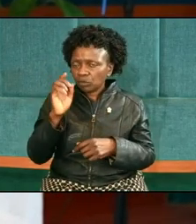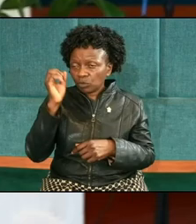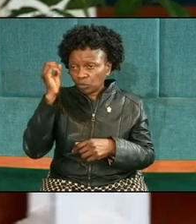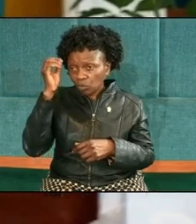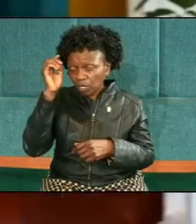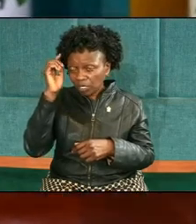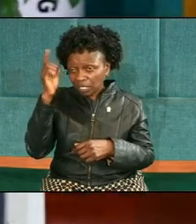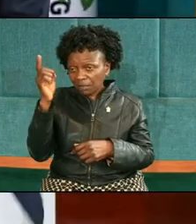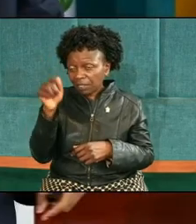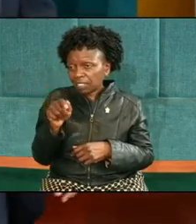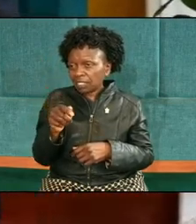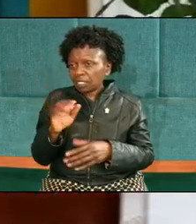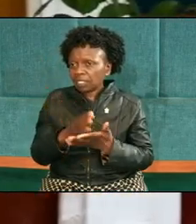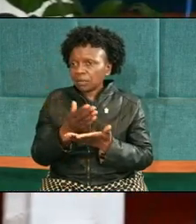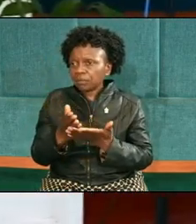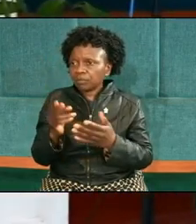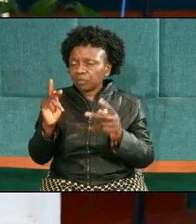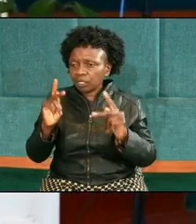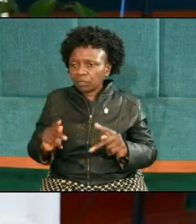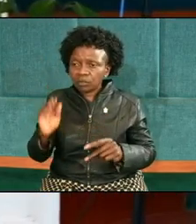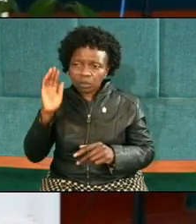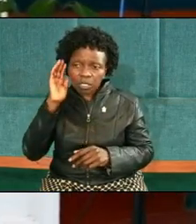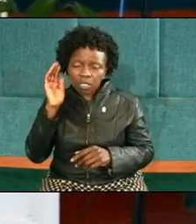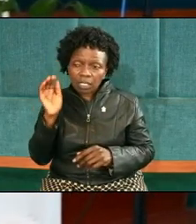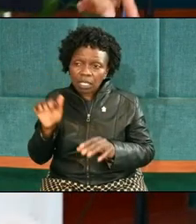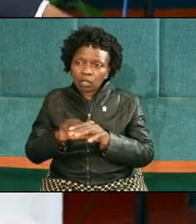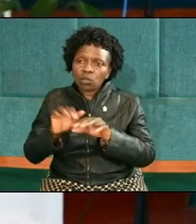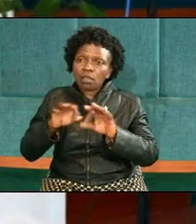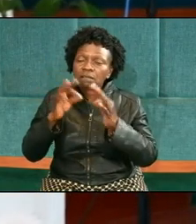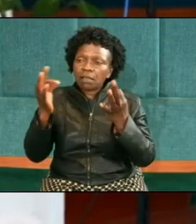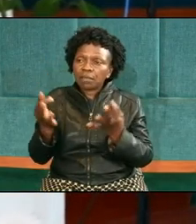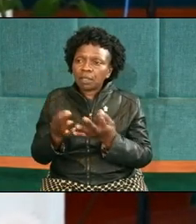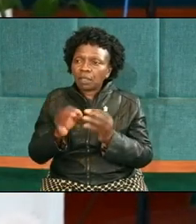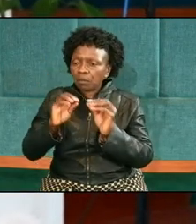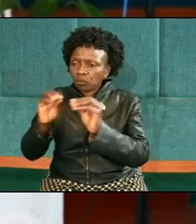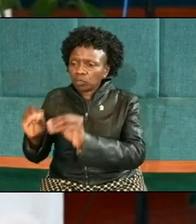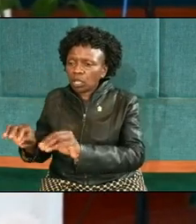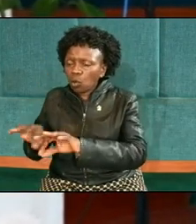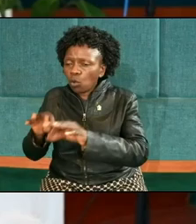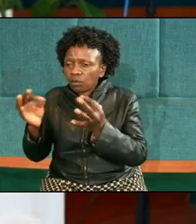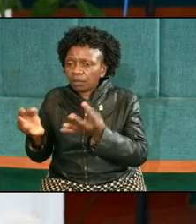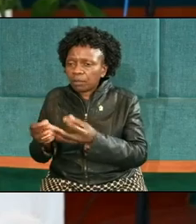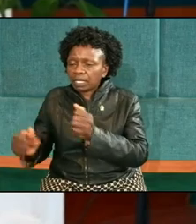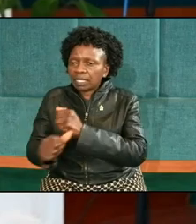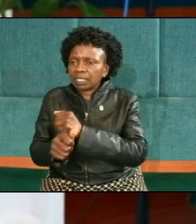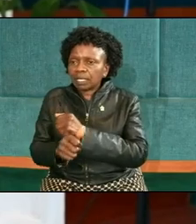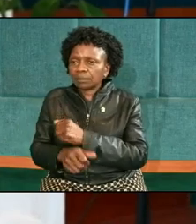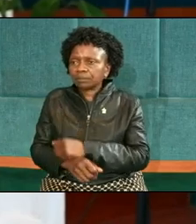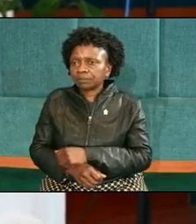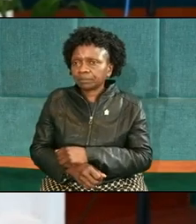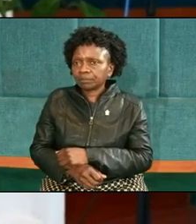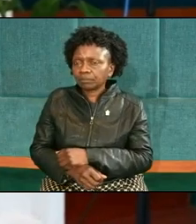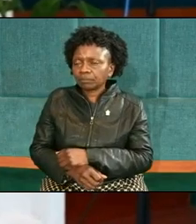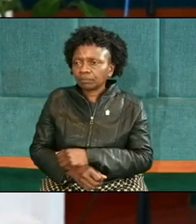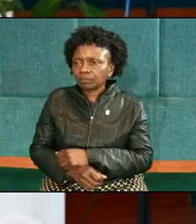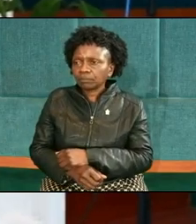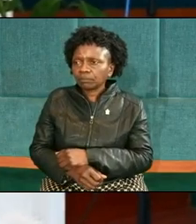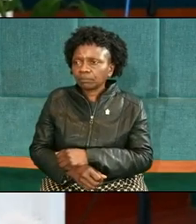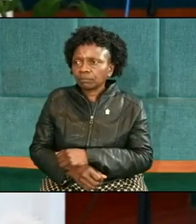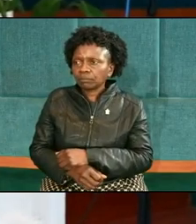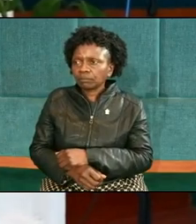Do you know that somebody's disobedience in your family put the whole family in danger?